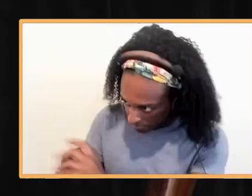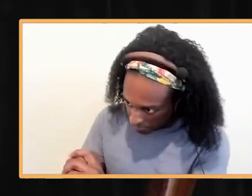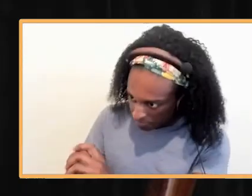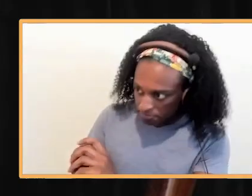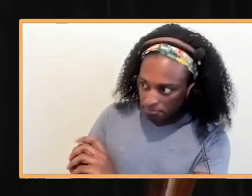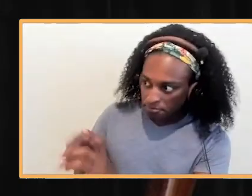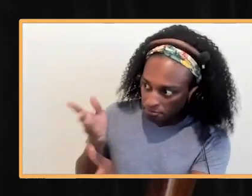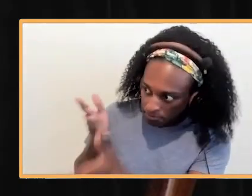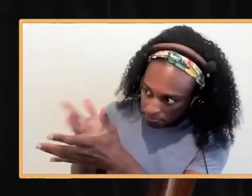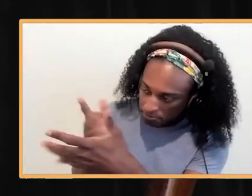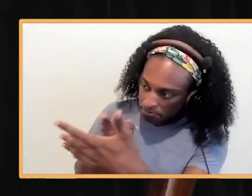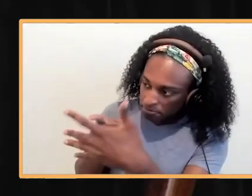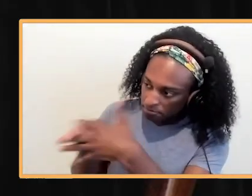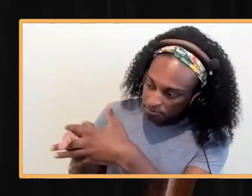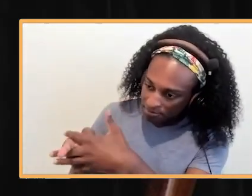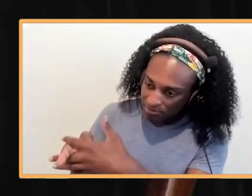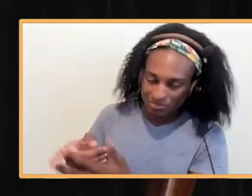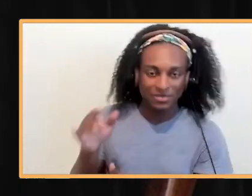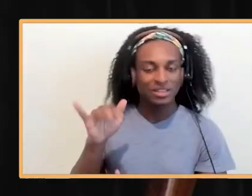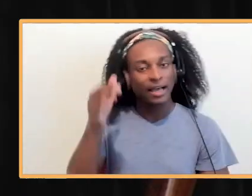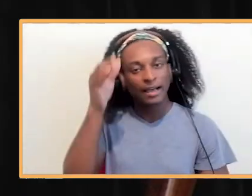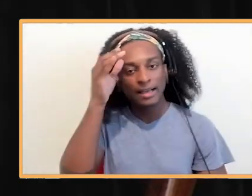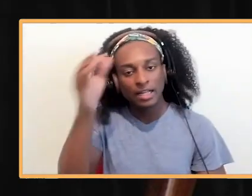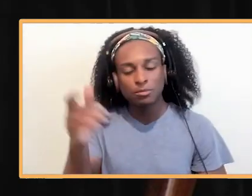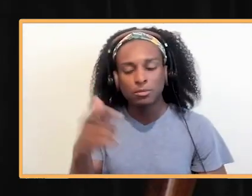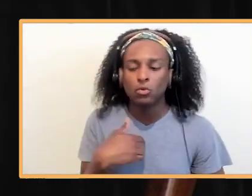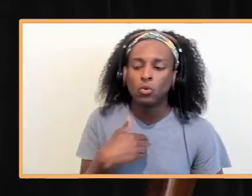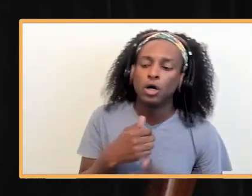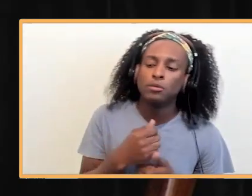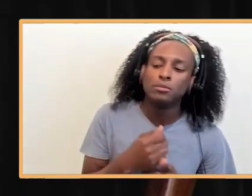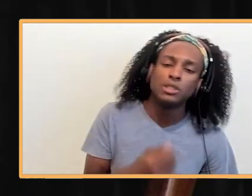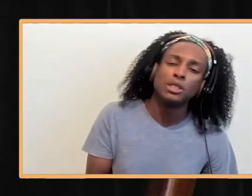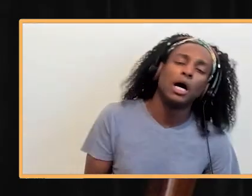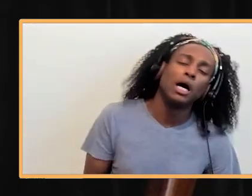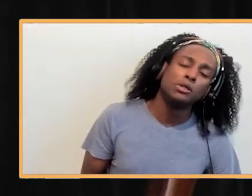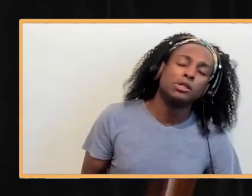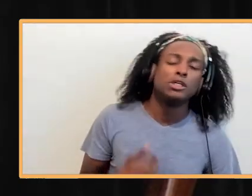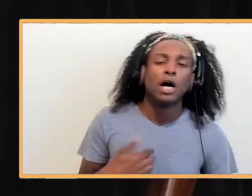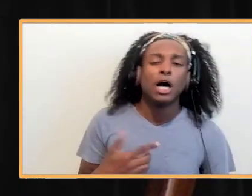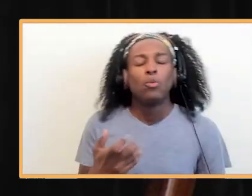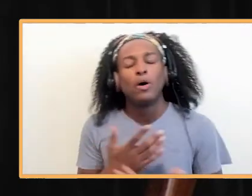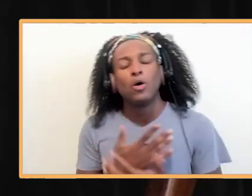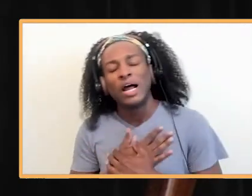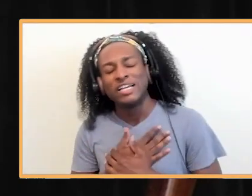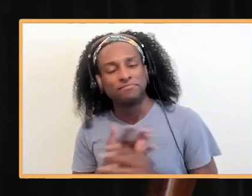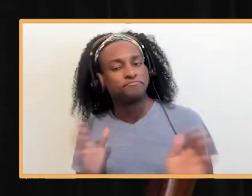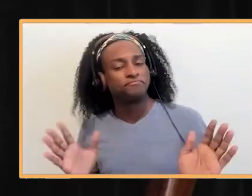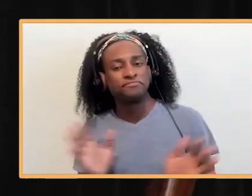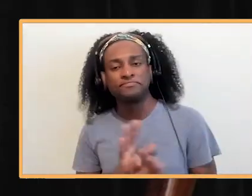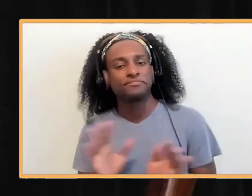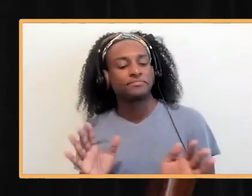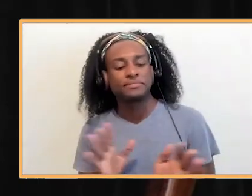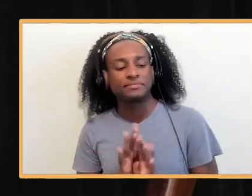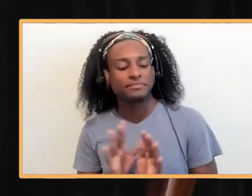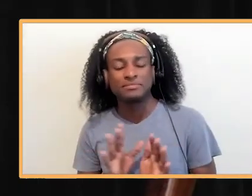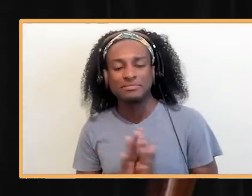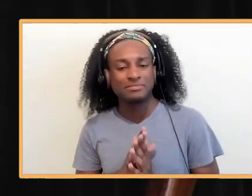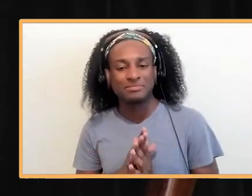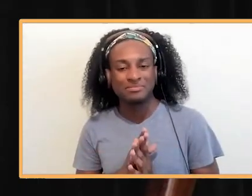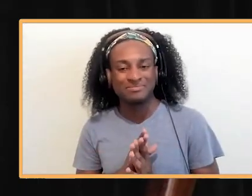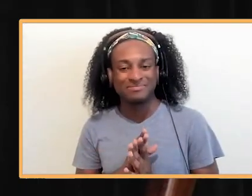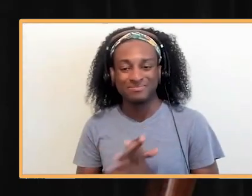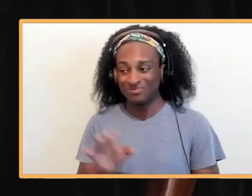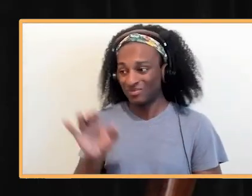like, I'm tired, I want to take a rest. No. Like, this is where it's really important